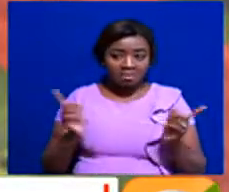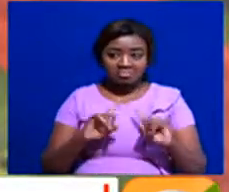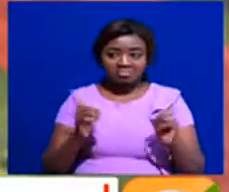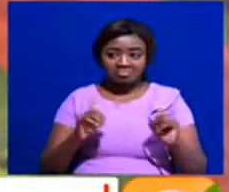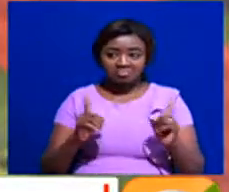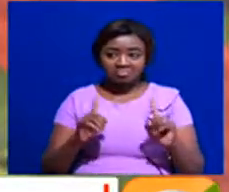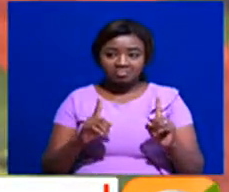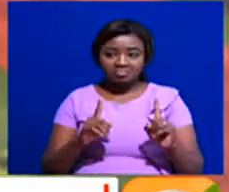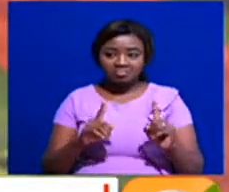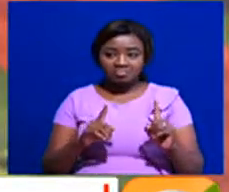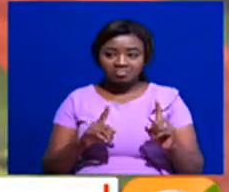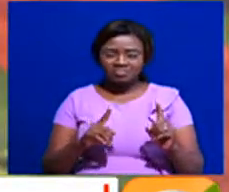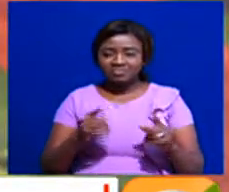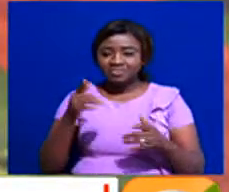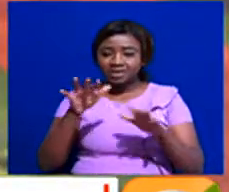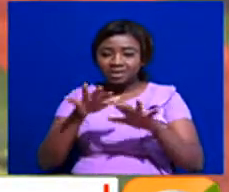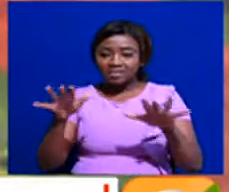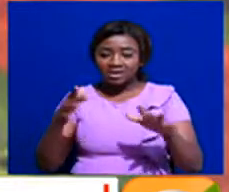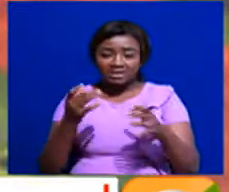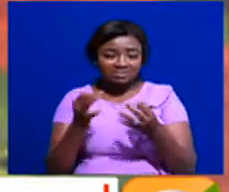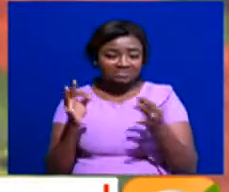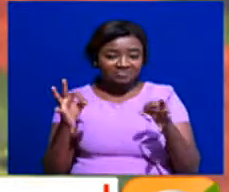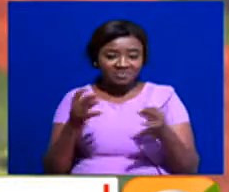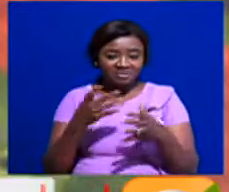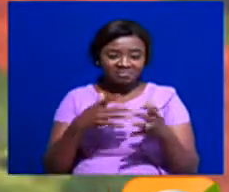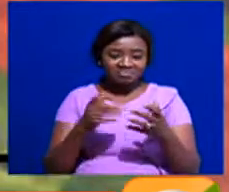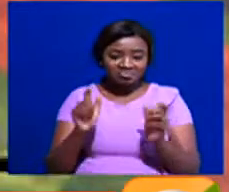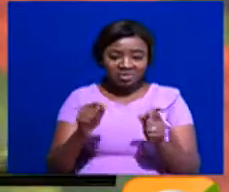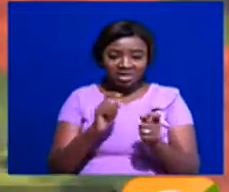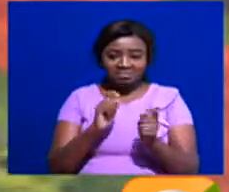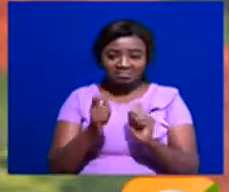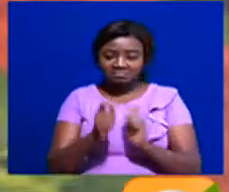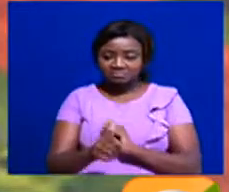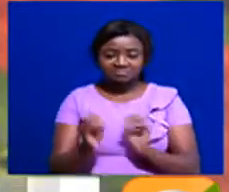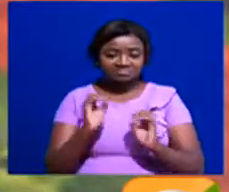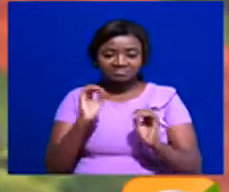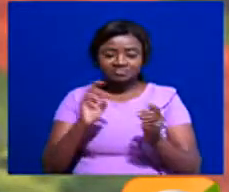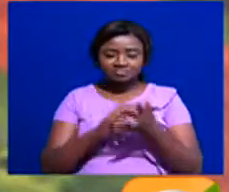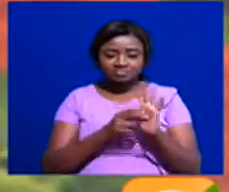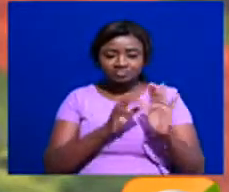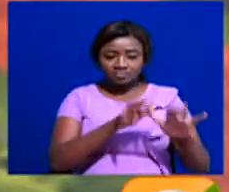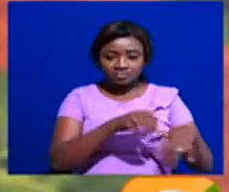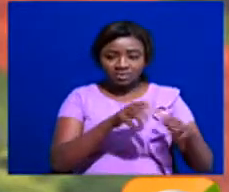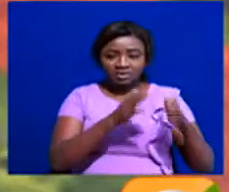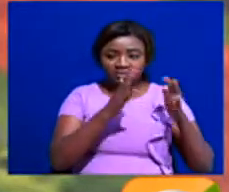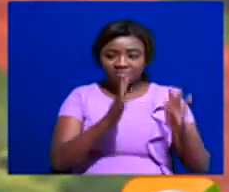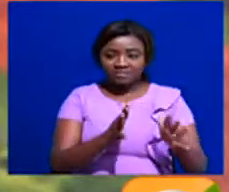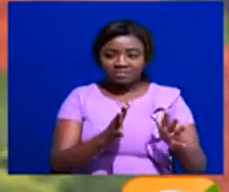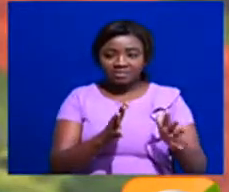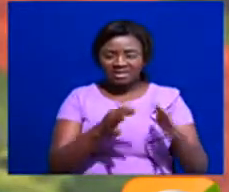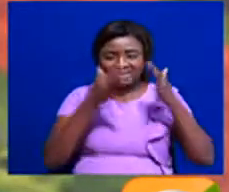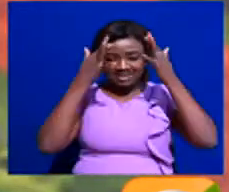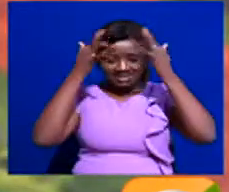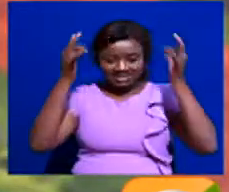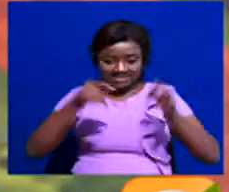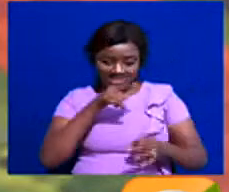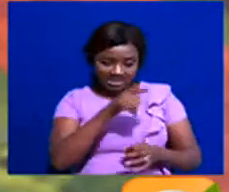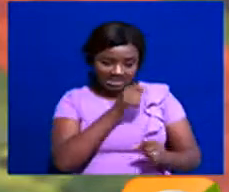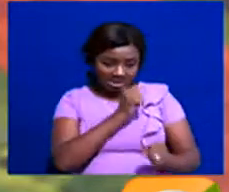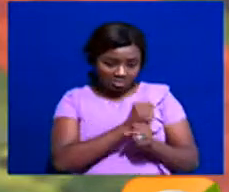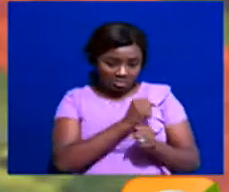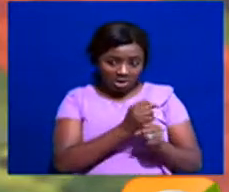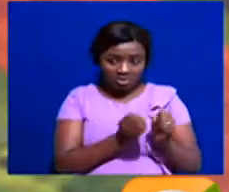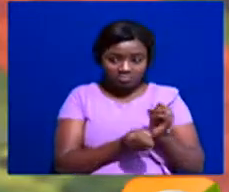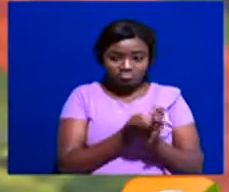Okay. The market is not free. And therefore, farmers go because there's no alternative. Because